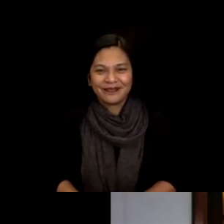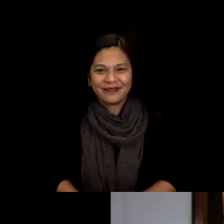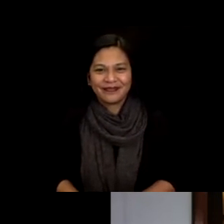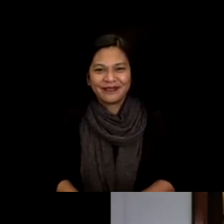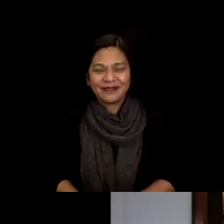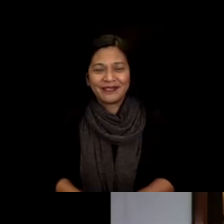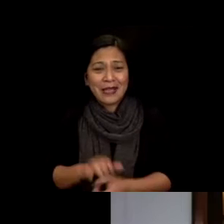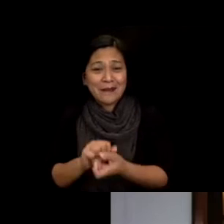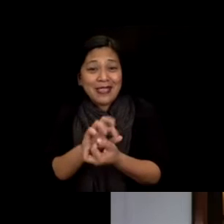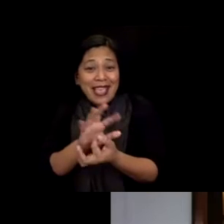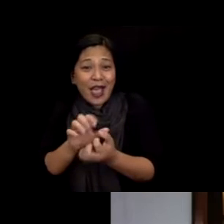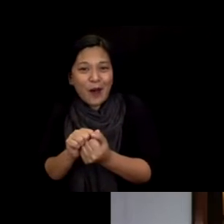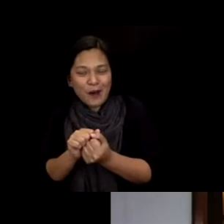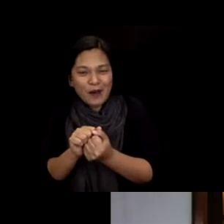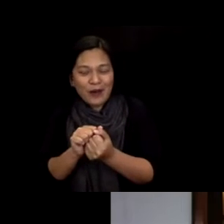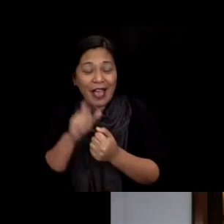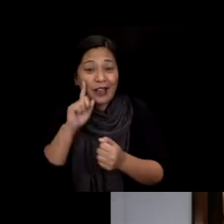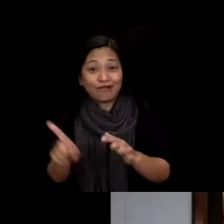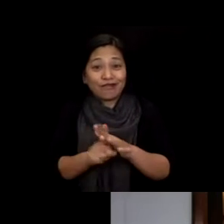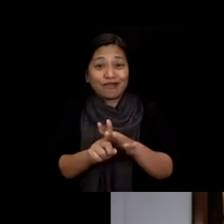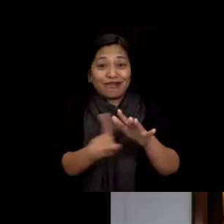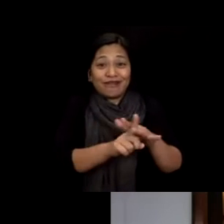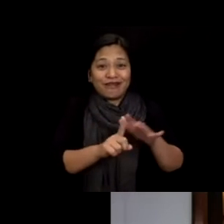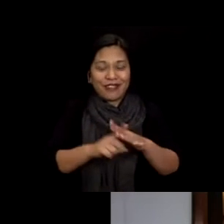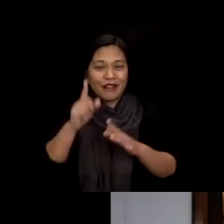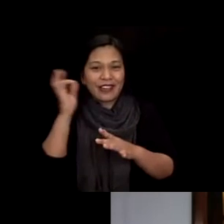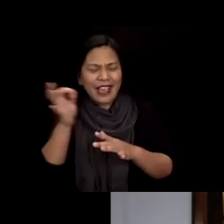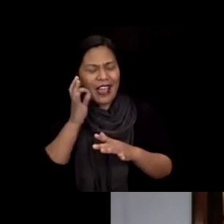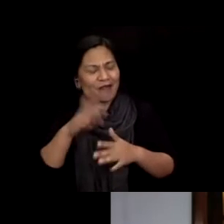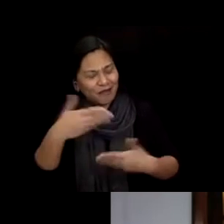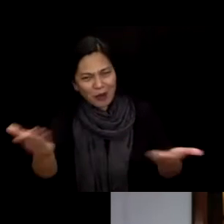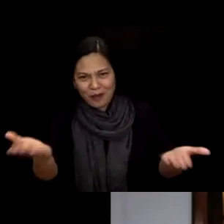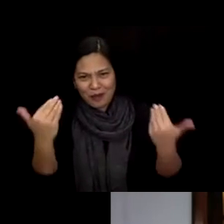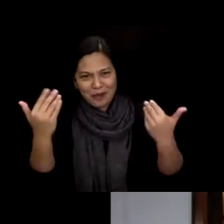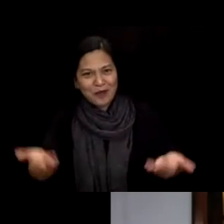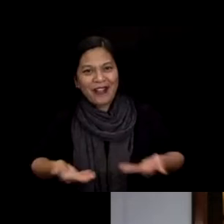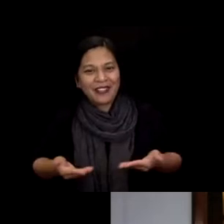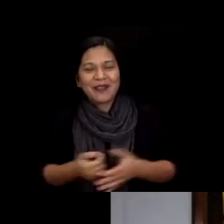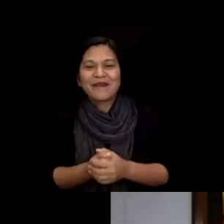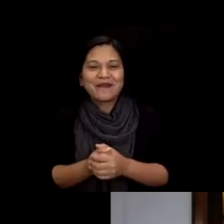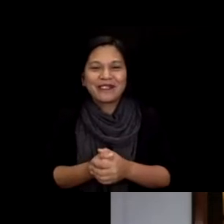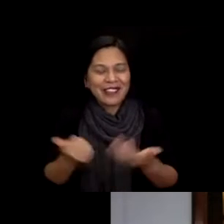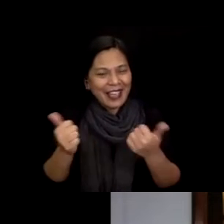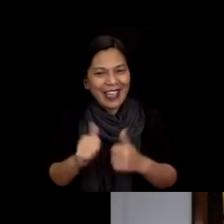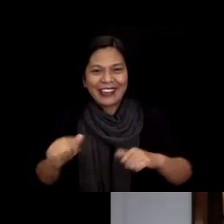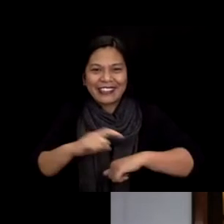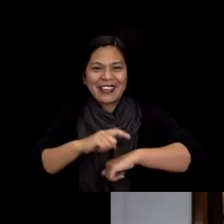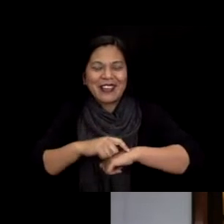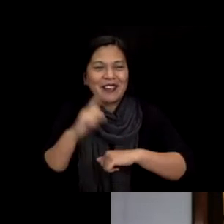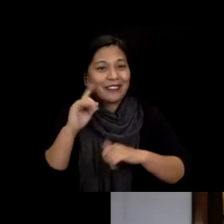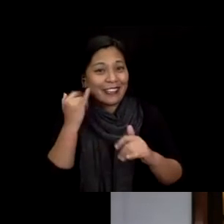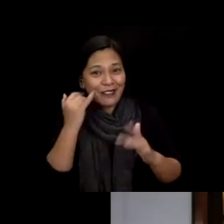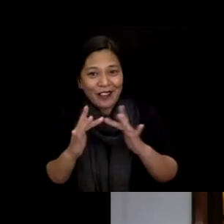Meows and cat cameos are very, very welcome in every online meeting and panel